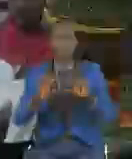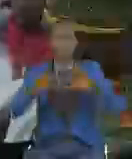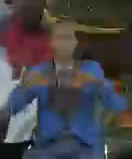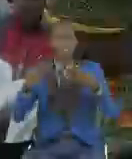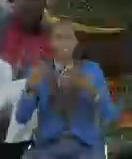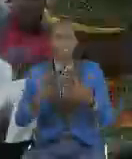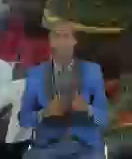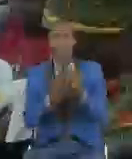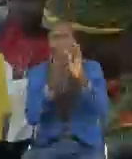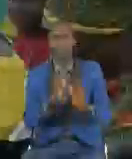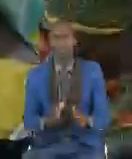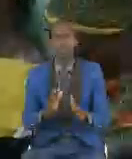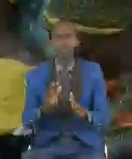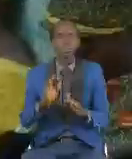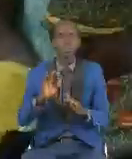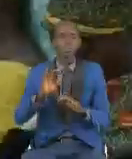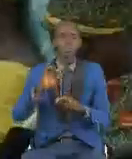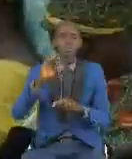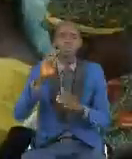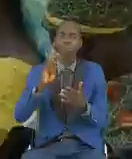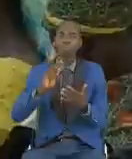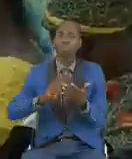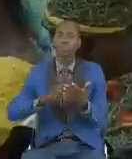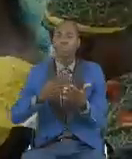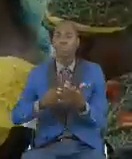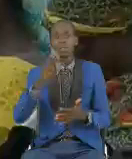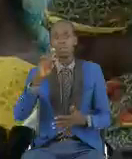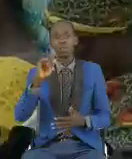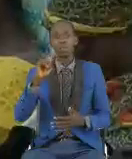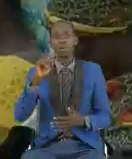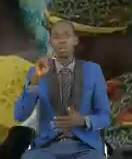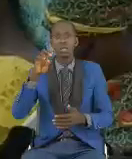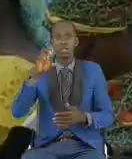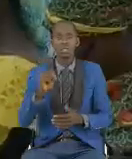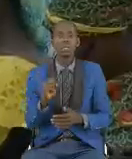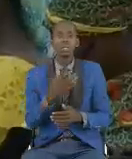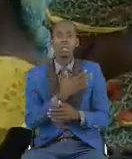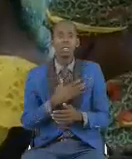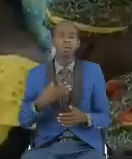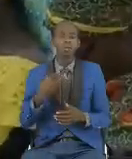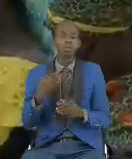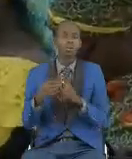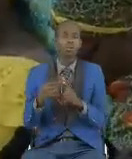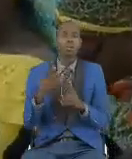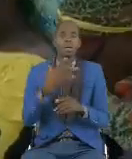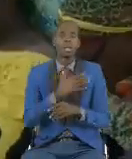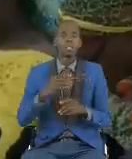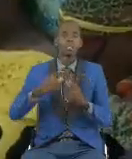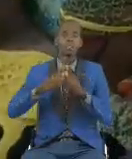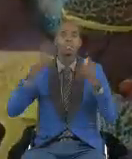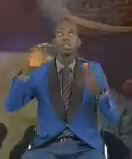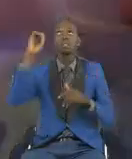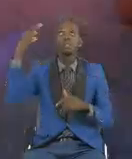the resurrection of the Lord Jesus, and great grace was upon them all.